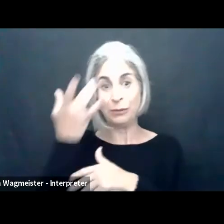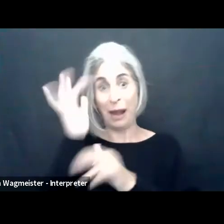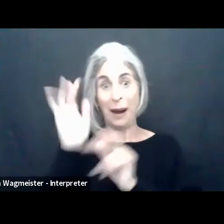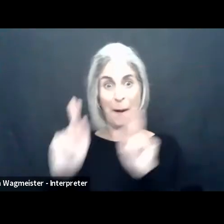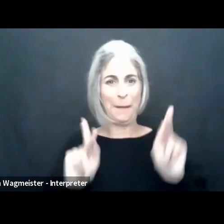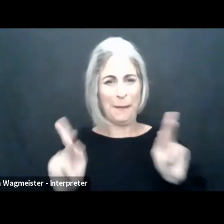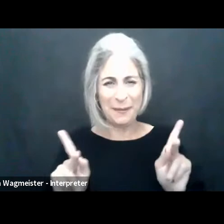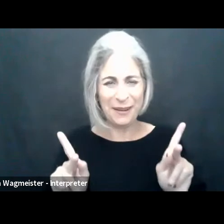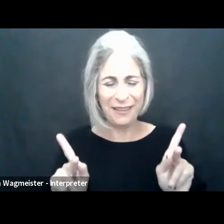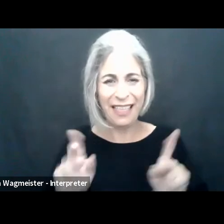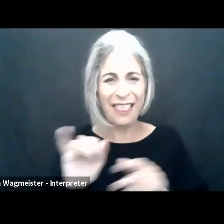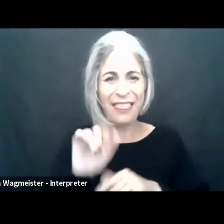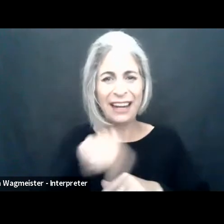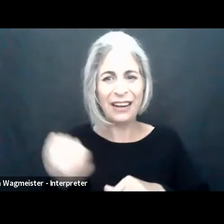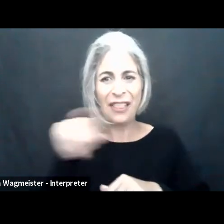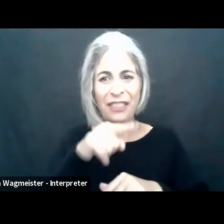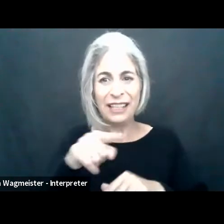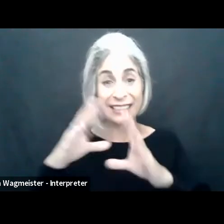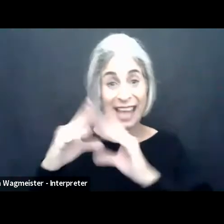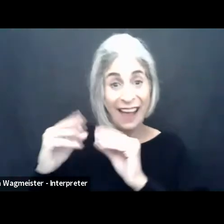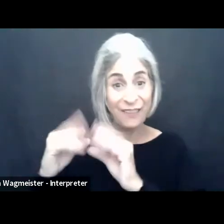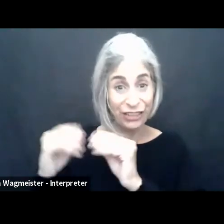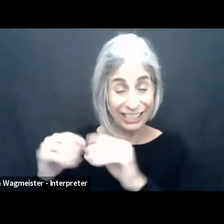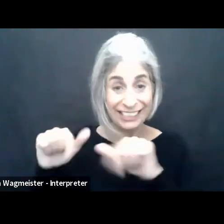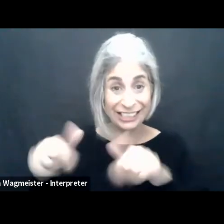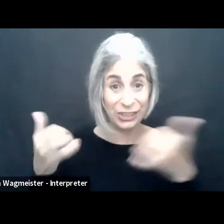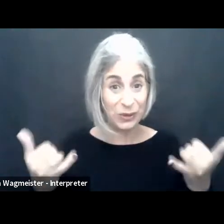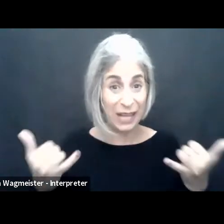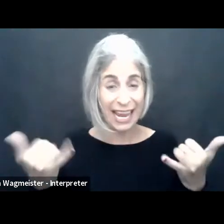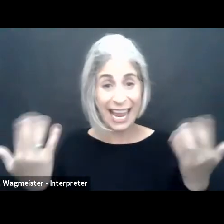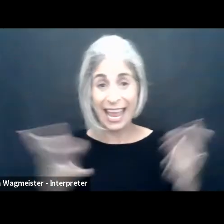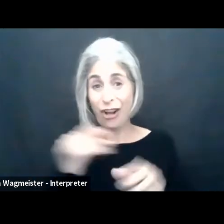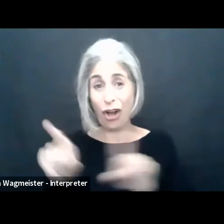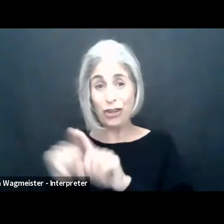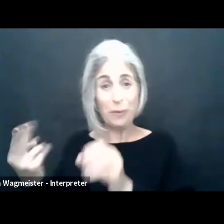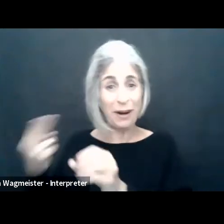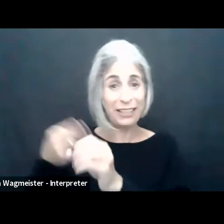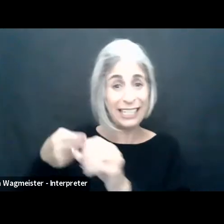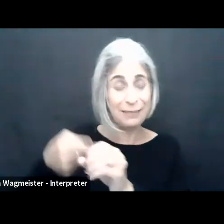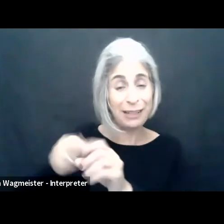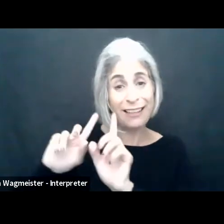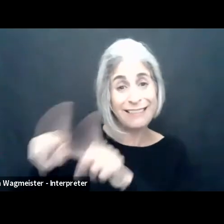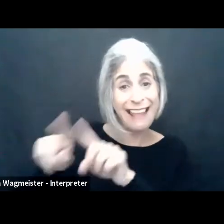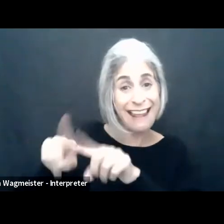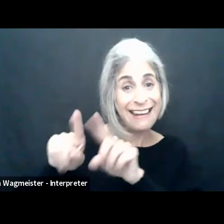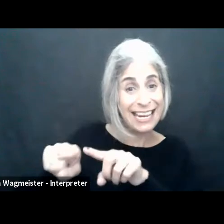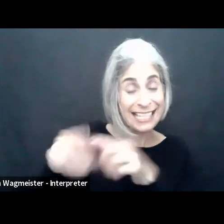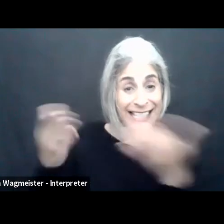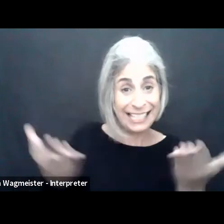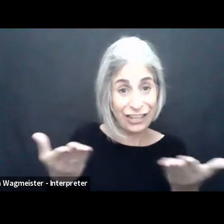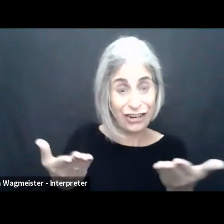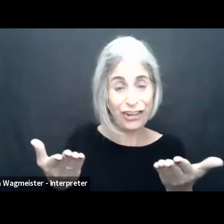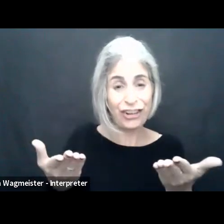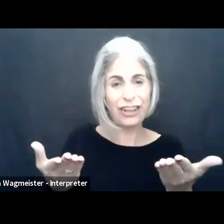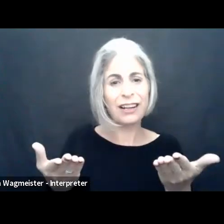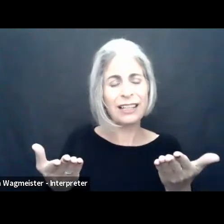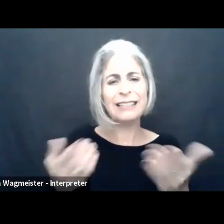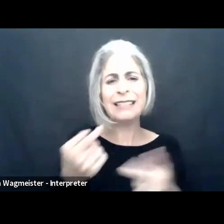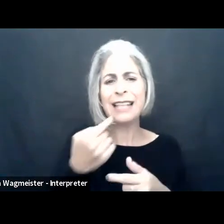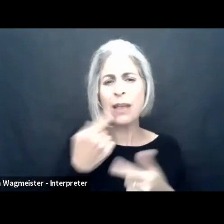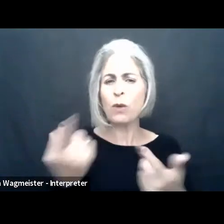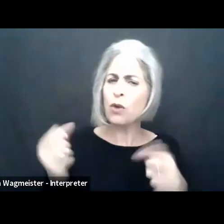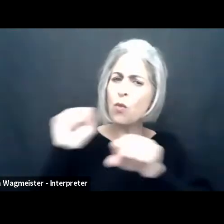are on this in this conference and participating as attendees, we've worked